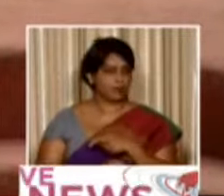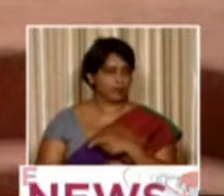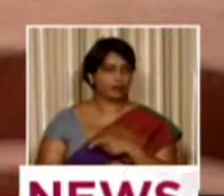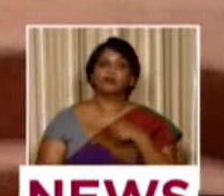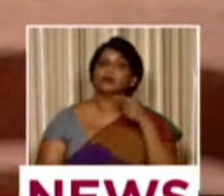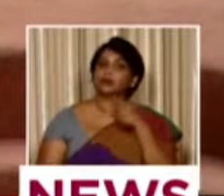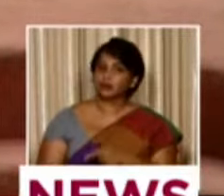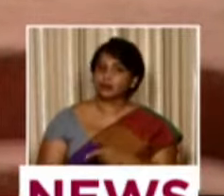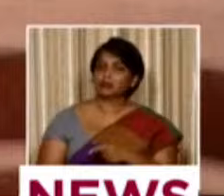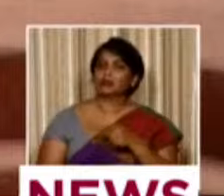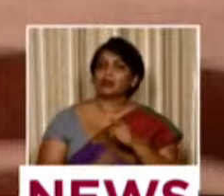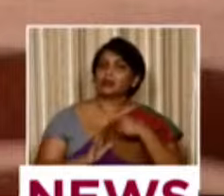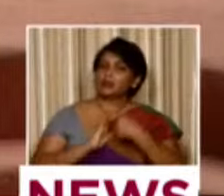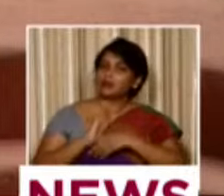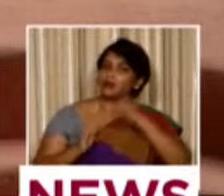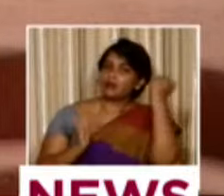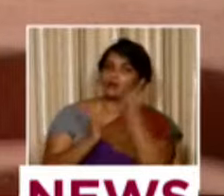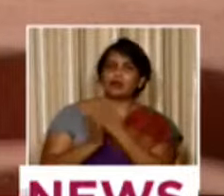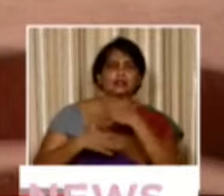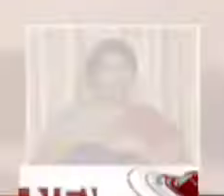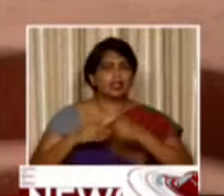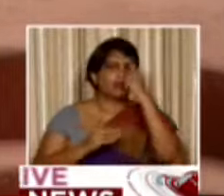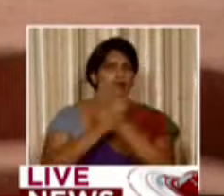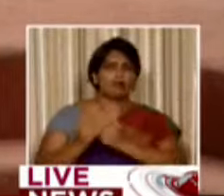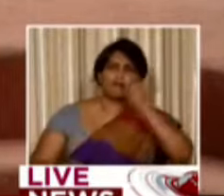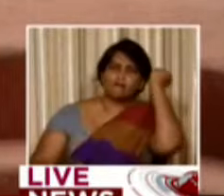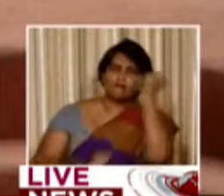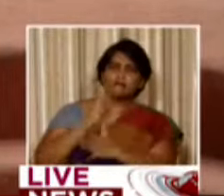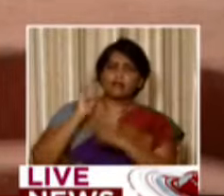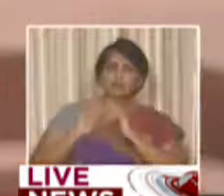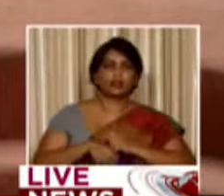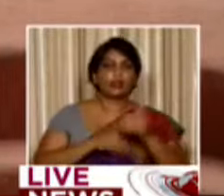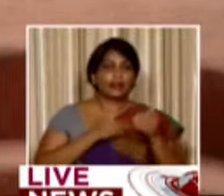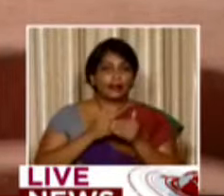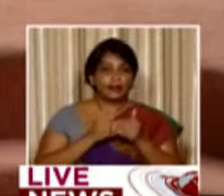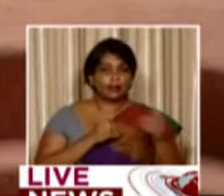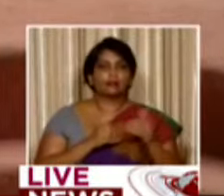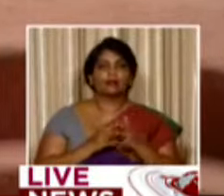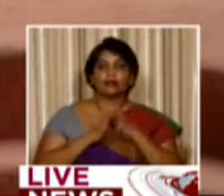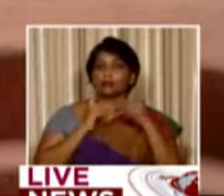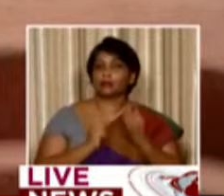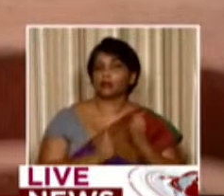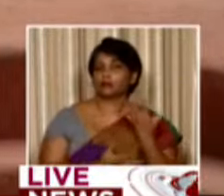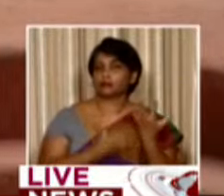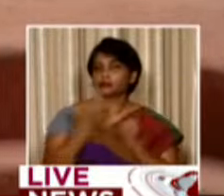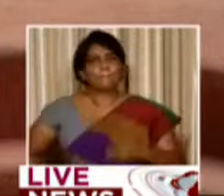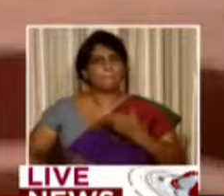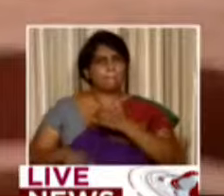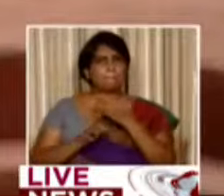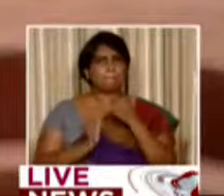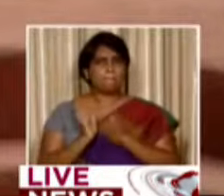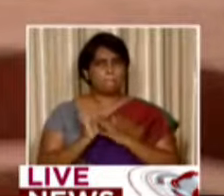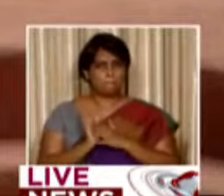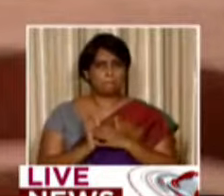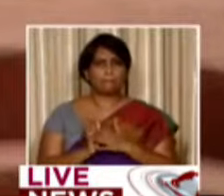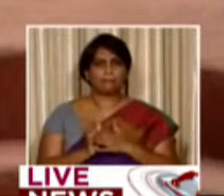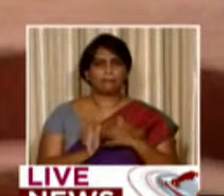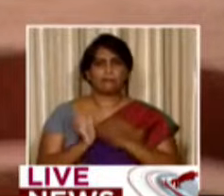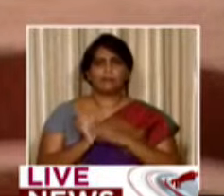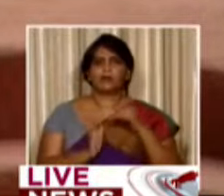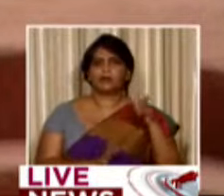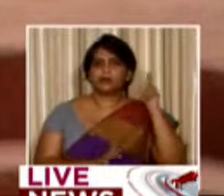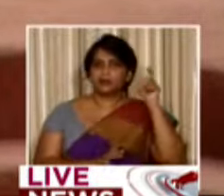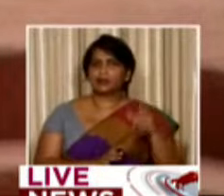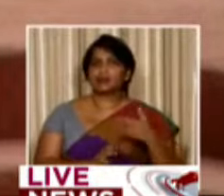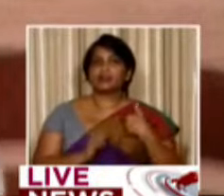MPs had voted in favour, while 62 had voted against the bill. The division was followed by a committee stage debate, during which a